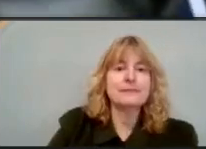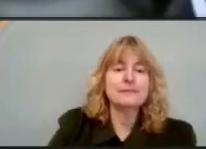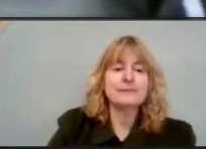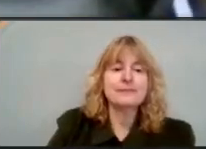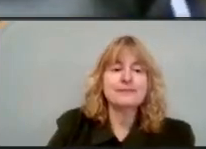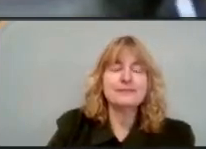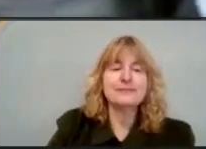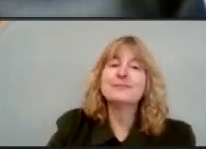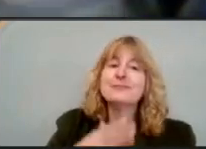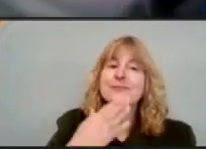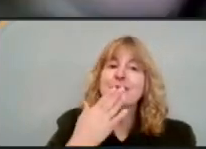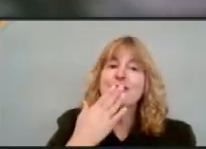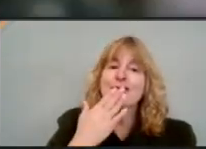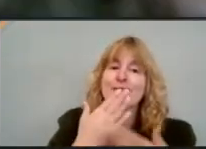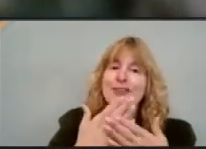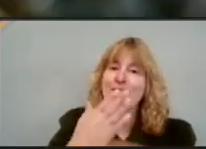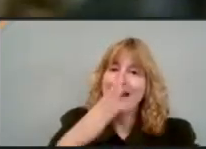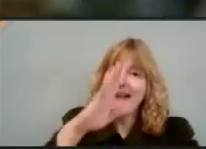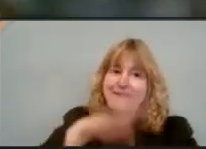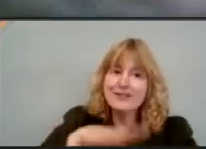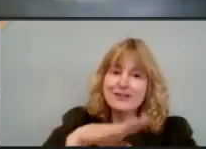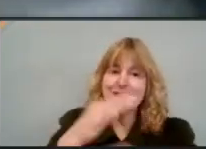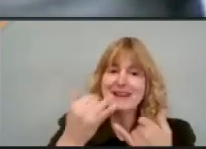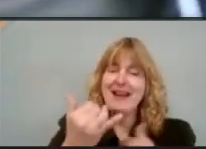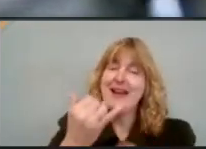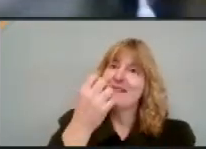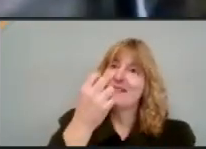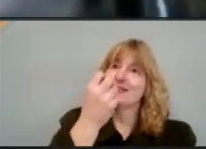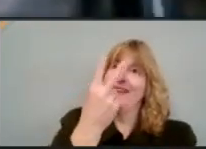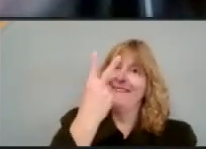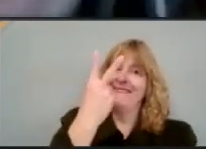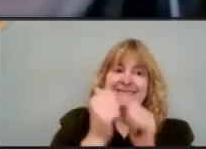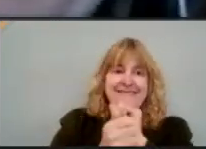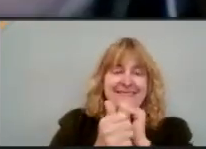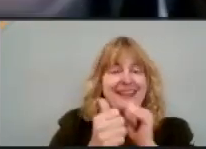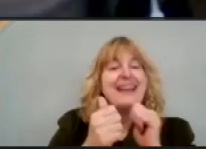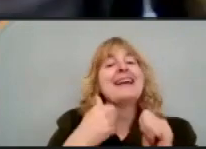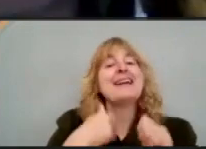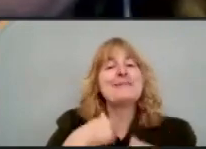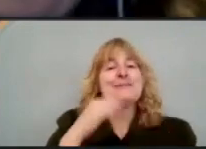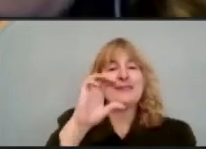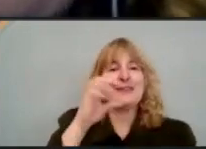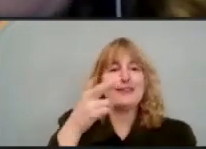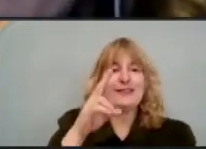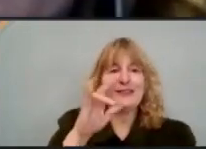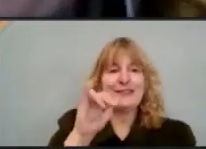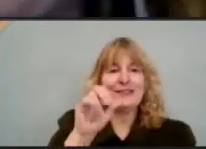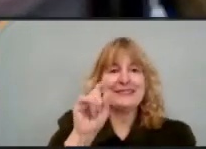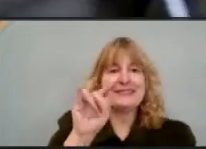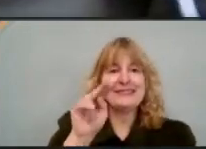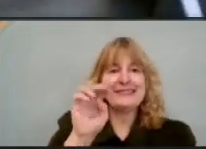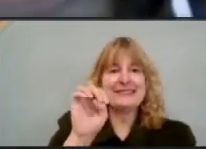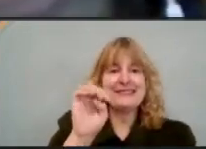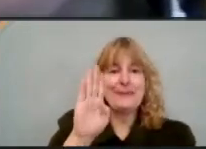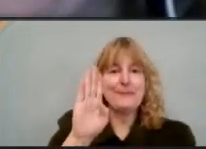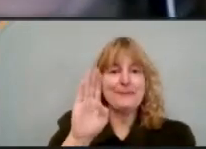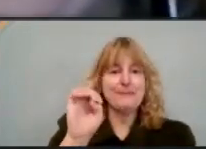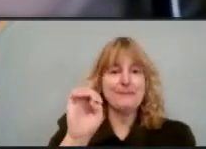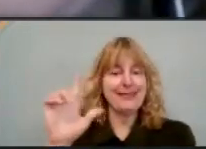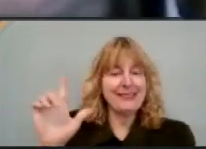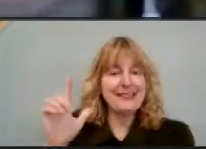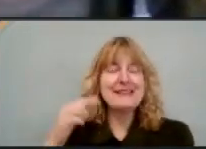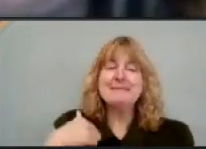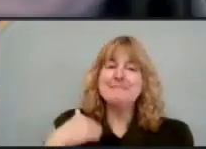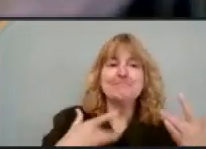Good afternoon. It's 12 o'clock. I'm Christine Bell, and I am really excited to be back with